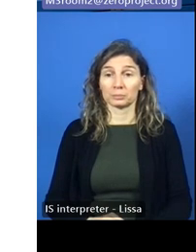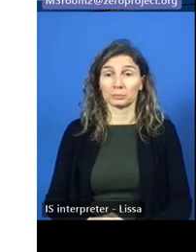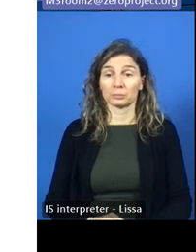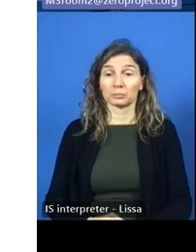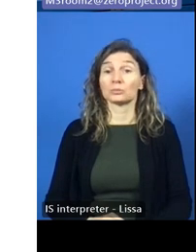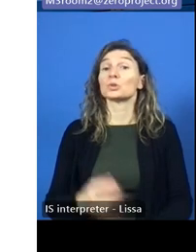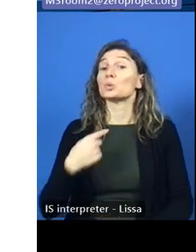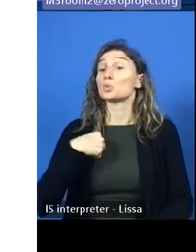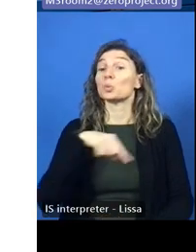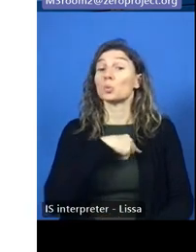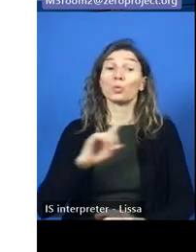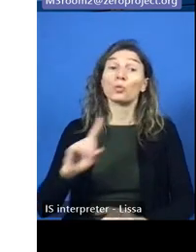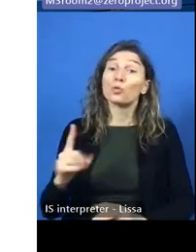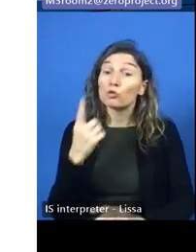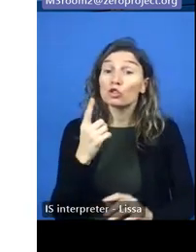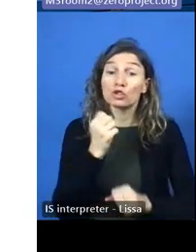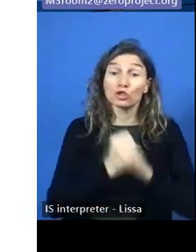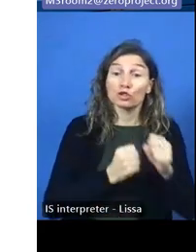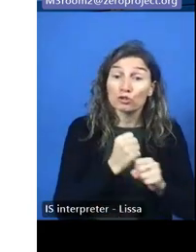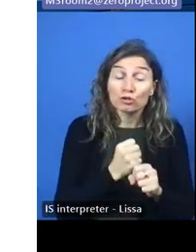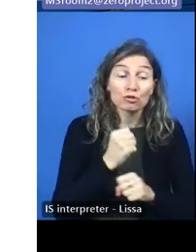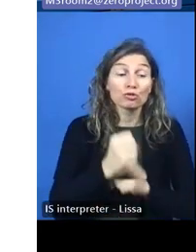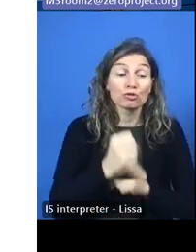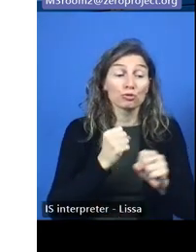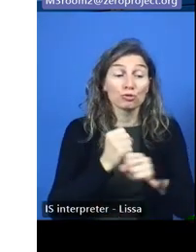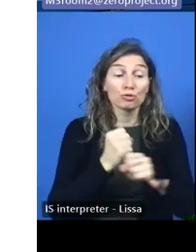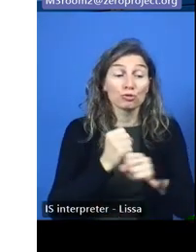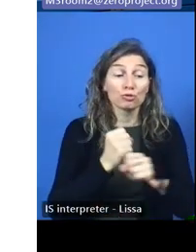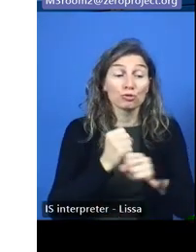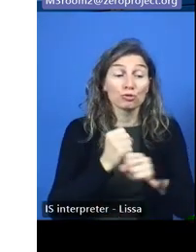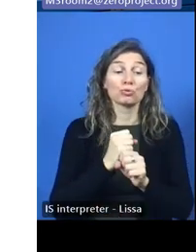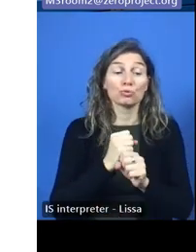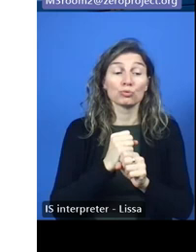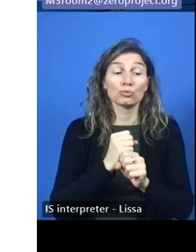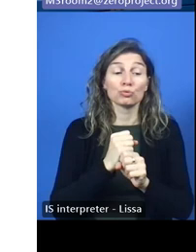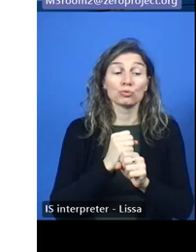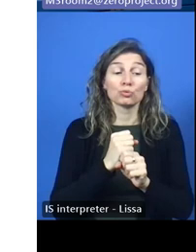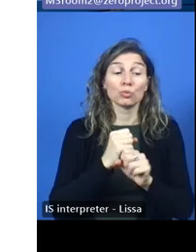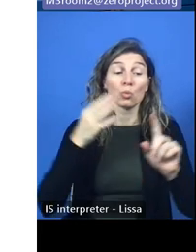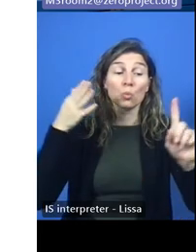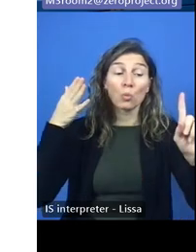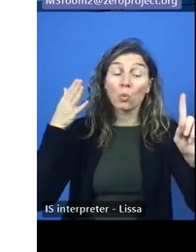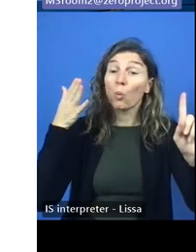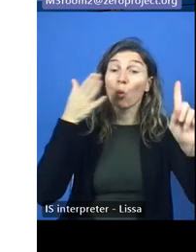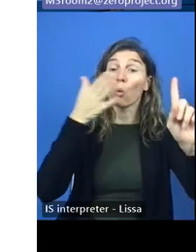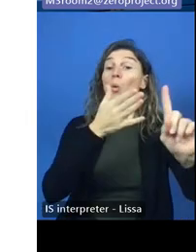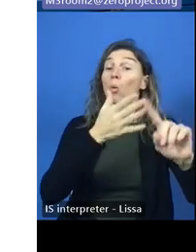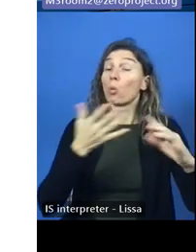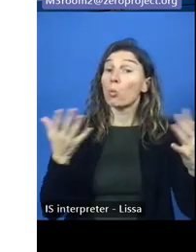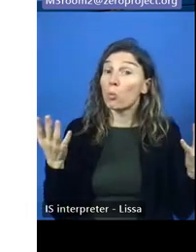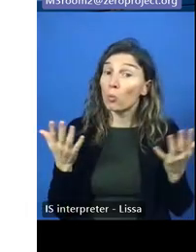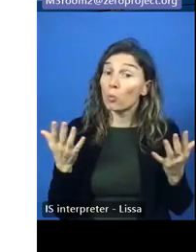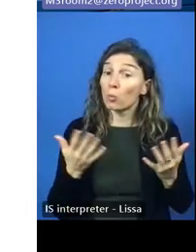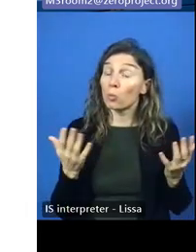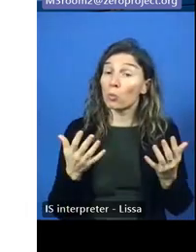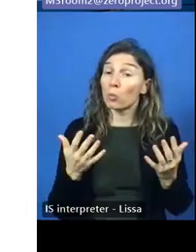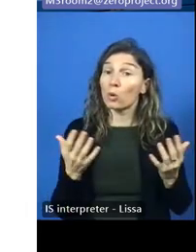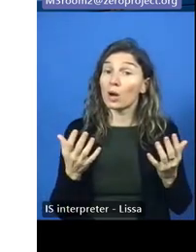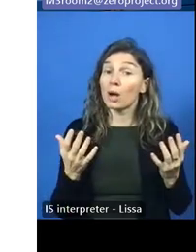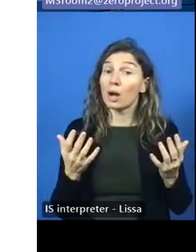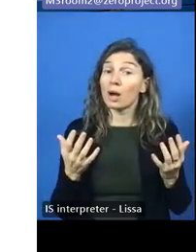during the first years of the program, the program focus was basically to teach